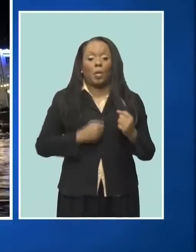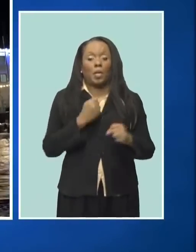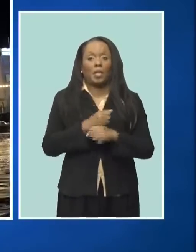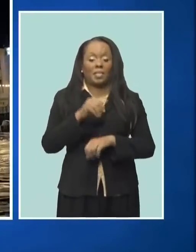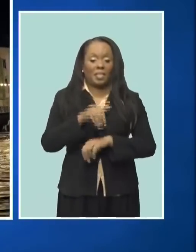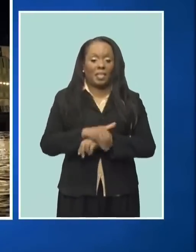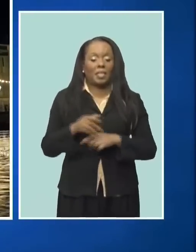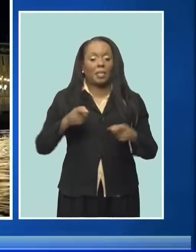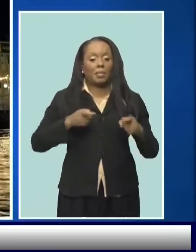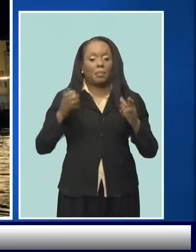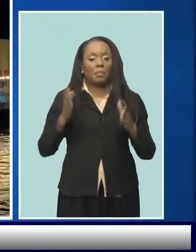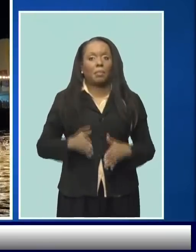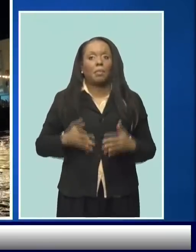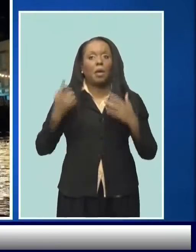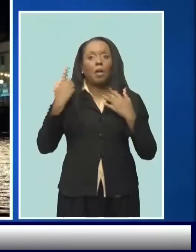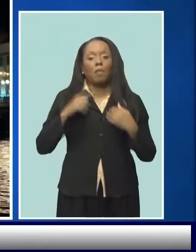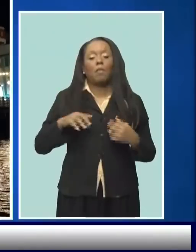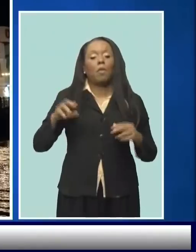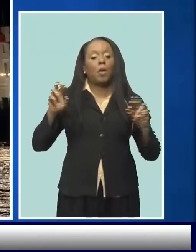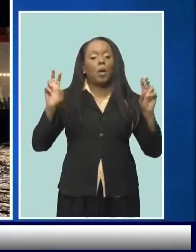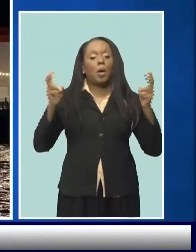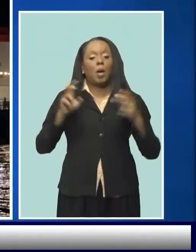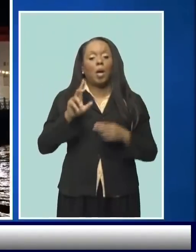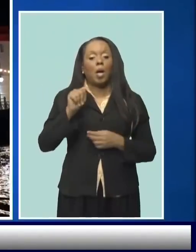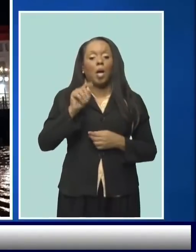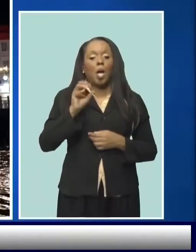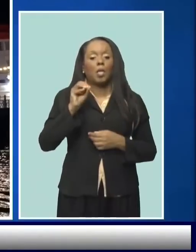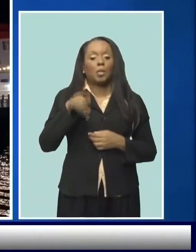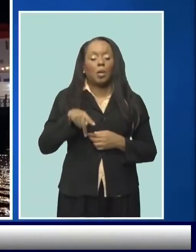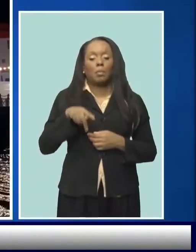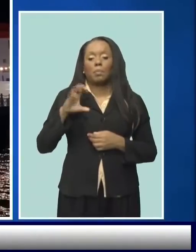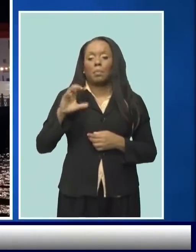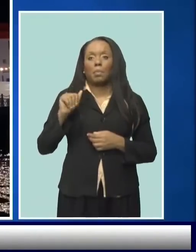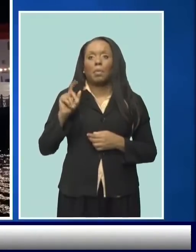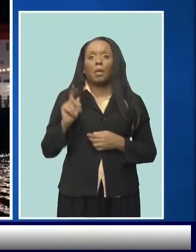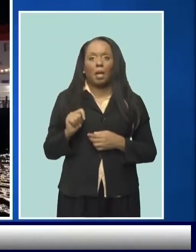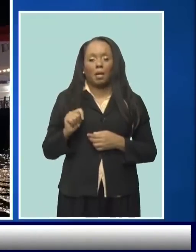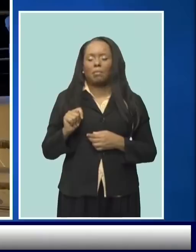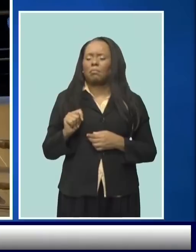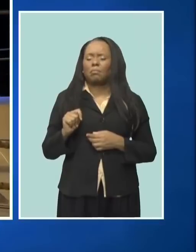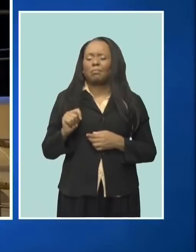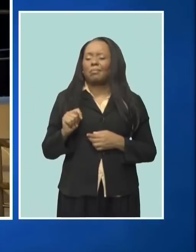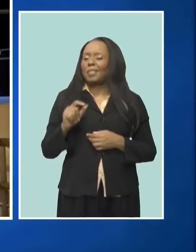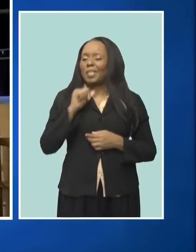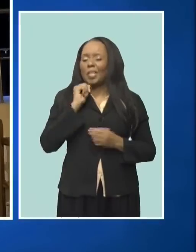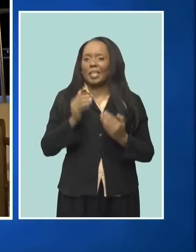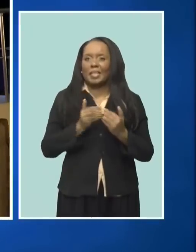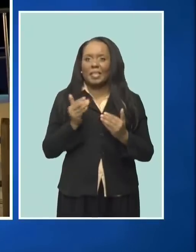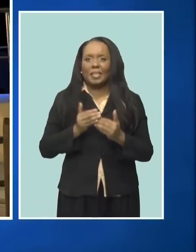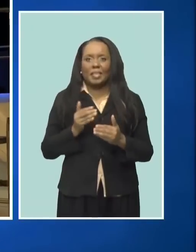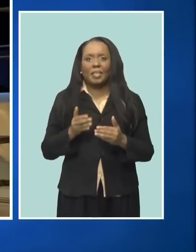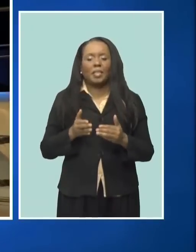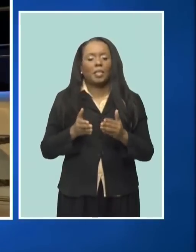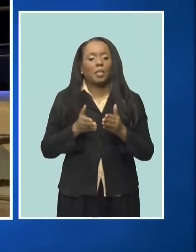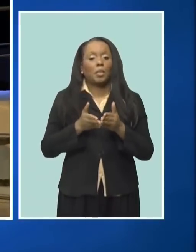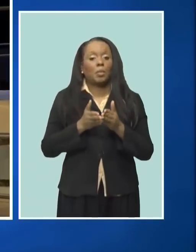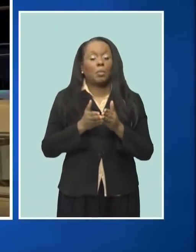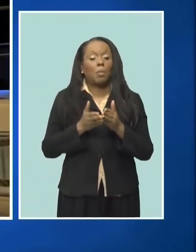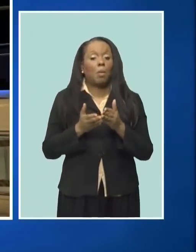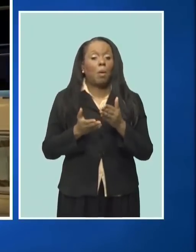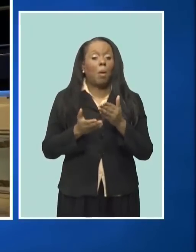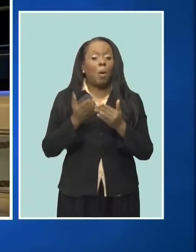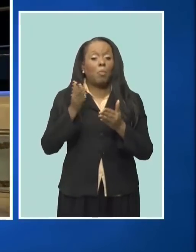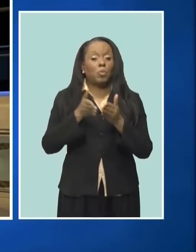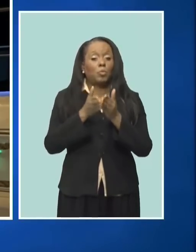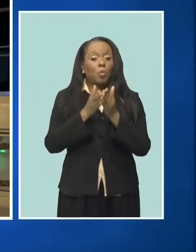manager of Top Gat Cruises, Sean Morris, said the journey getting there was not easy. He said the boat was almost sunk after high